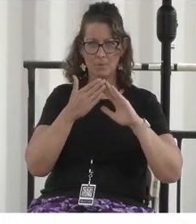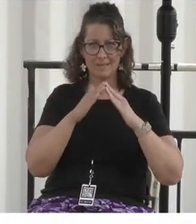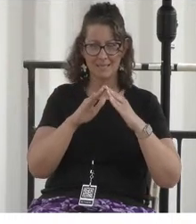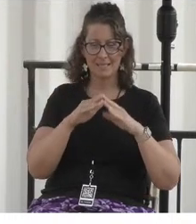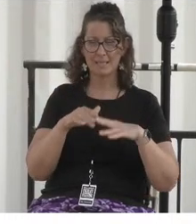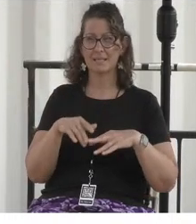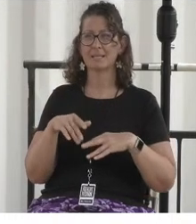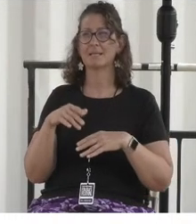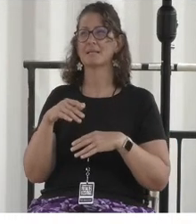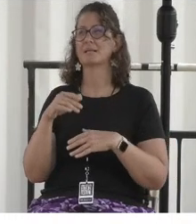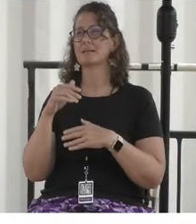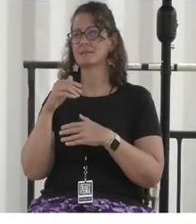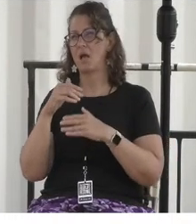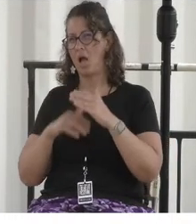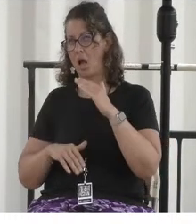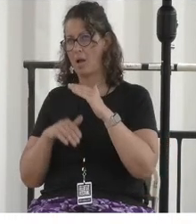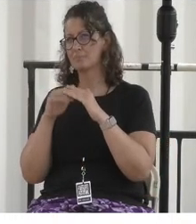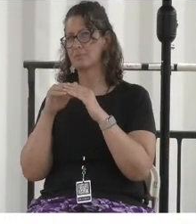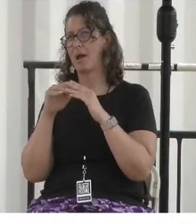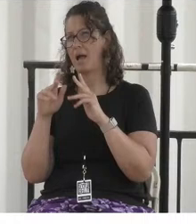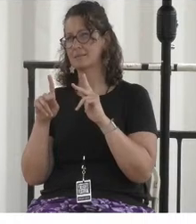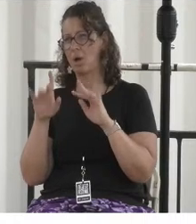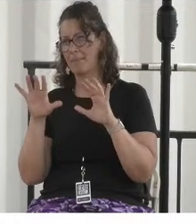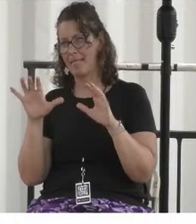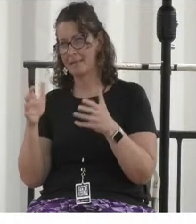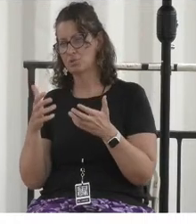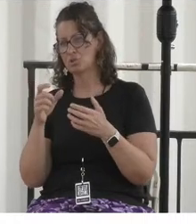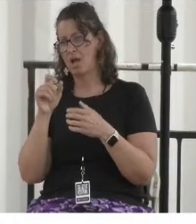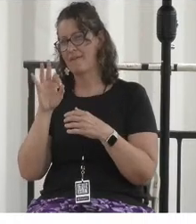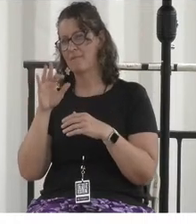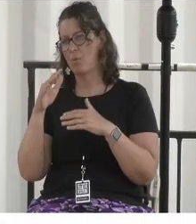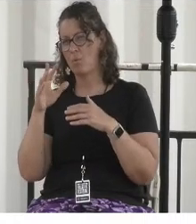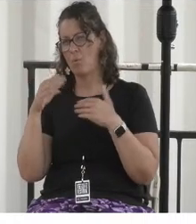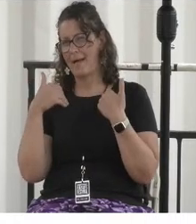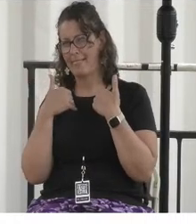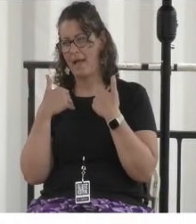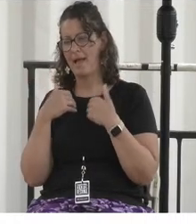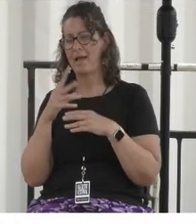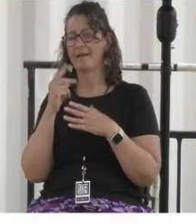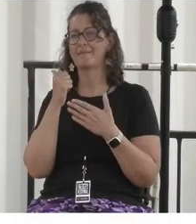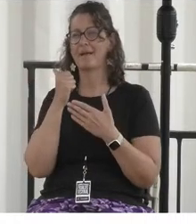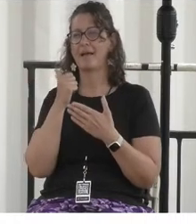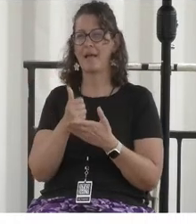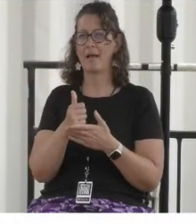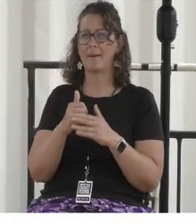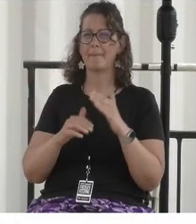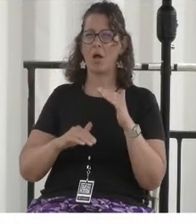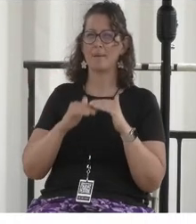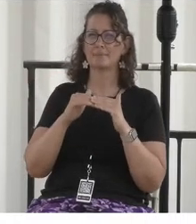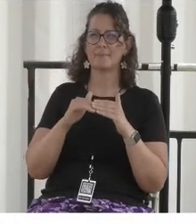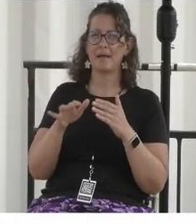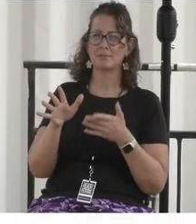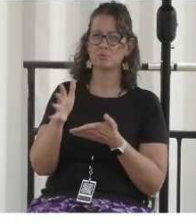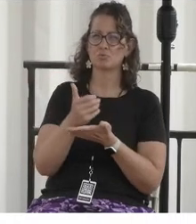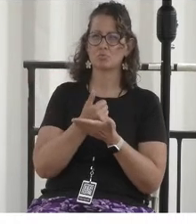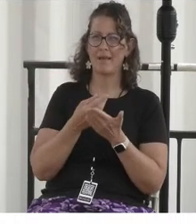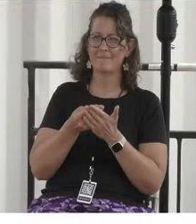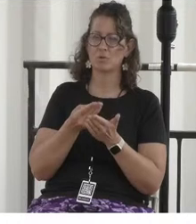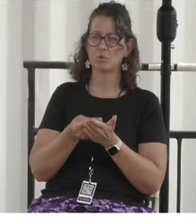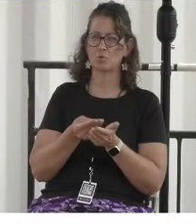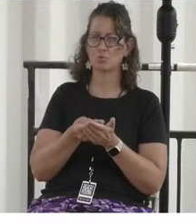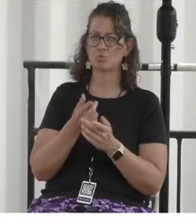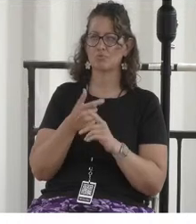used to help optimize populations of wildlife. It can be used to help optimize revenues that are coming in from carbon credit